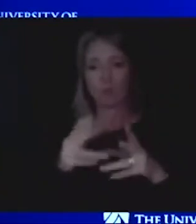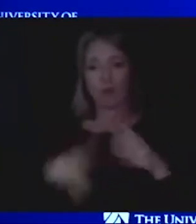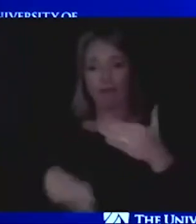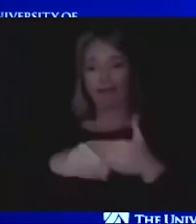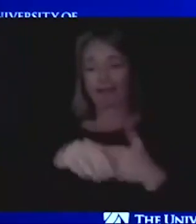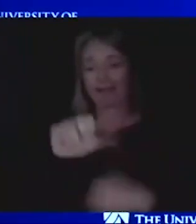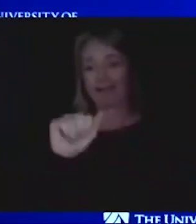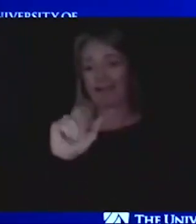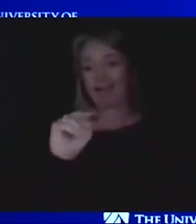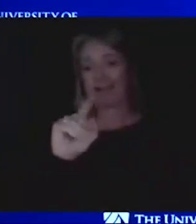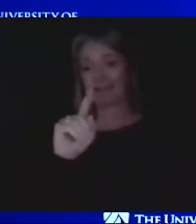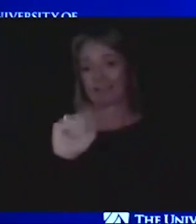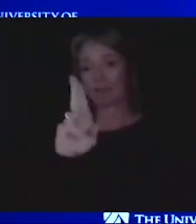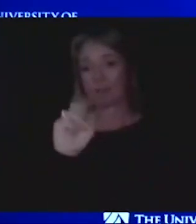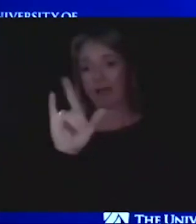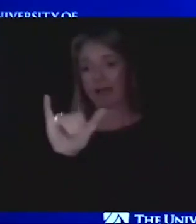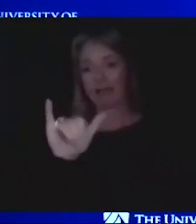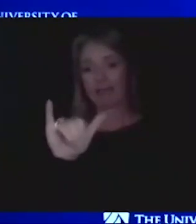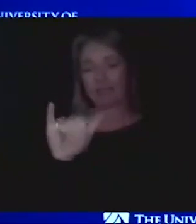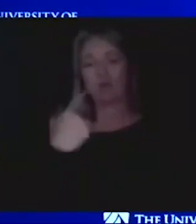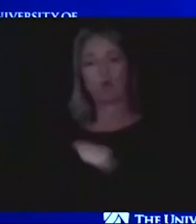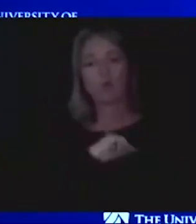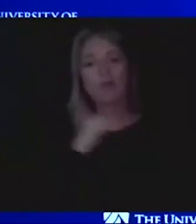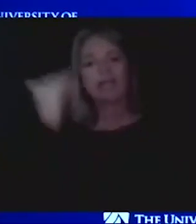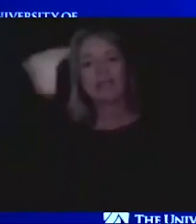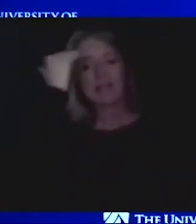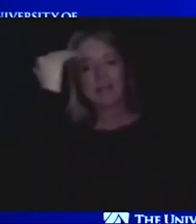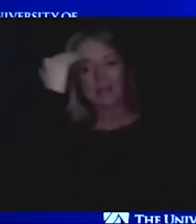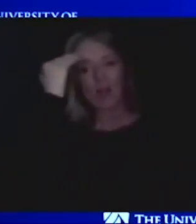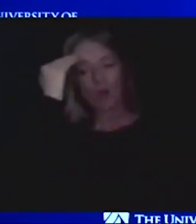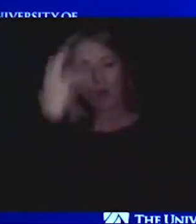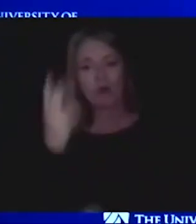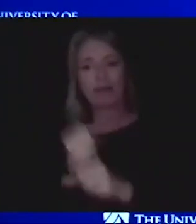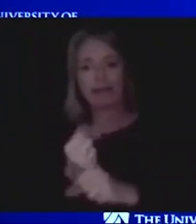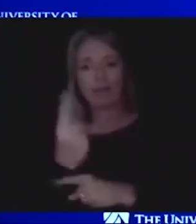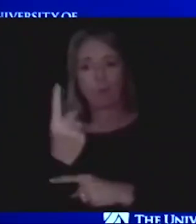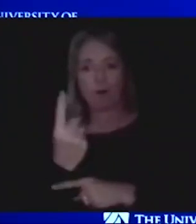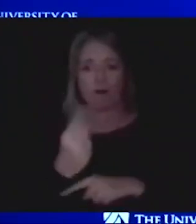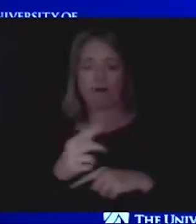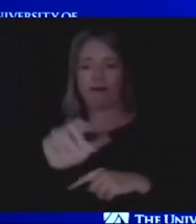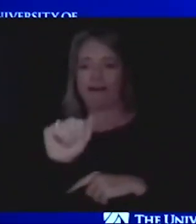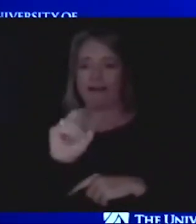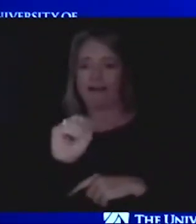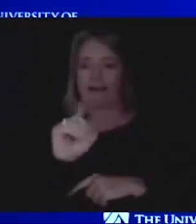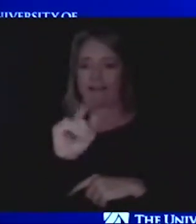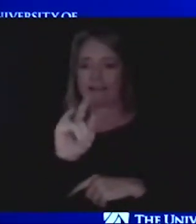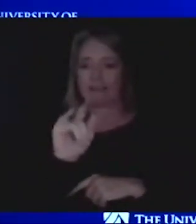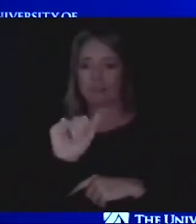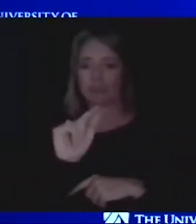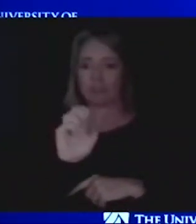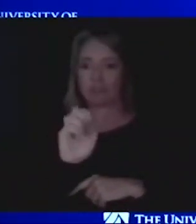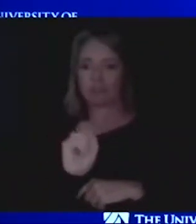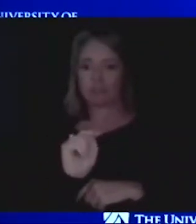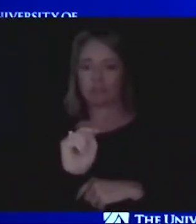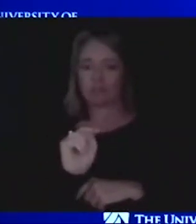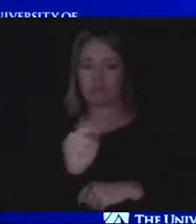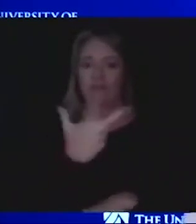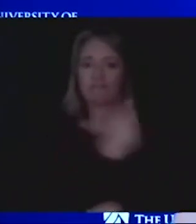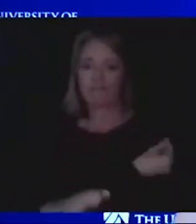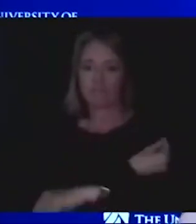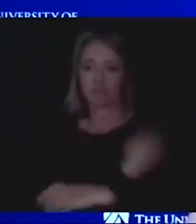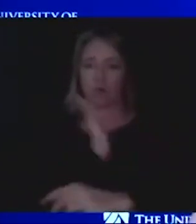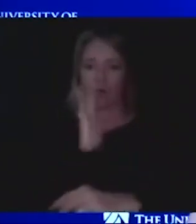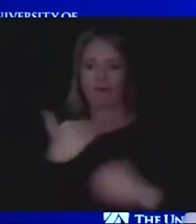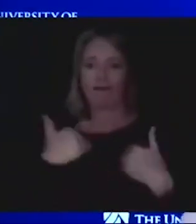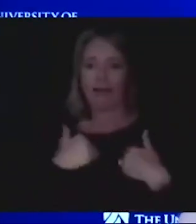an antigen load, such as what's given in the vaccine, you will have a boost in antibodies and stuff like that. So,